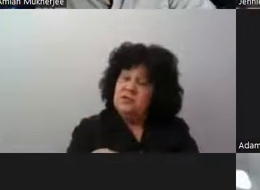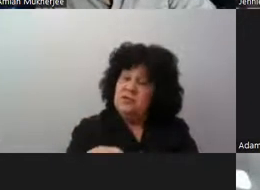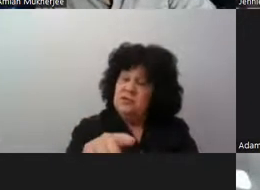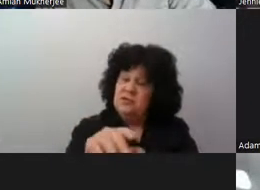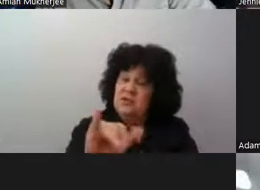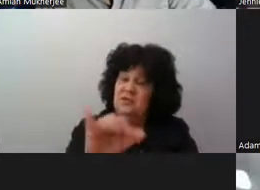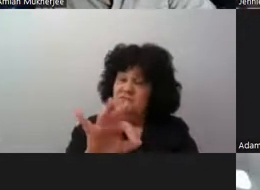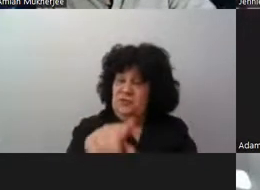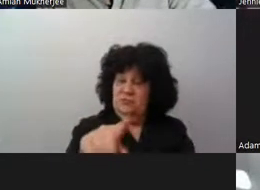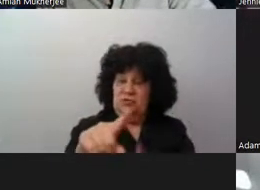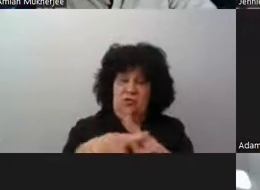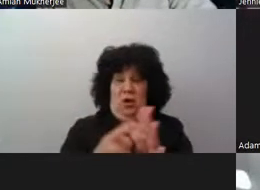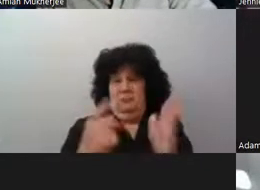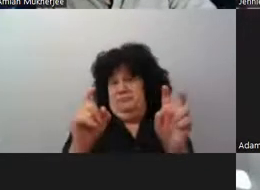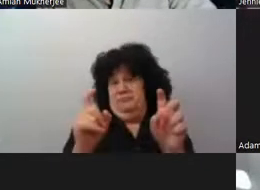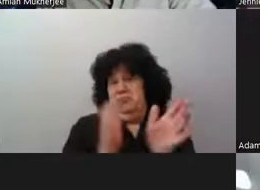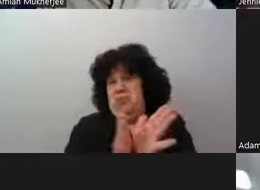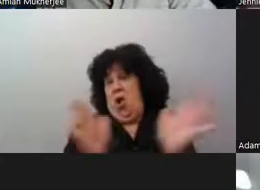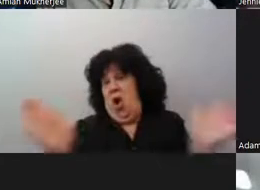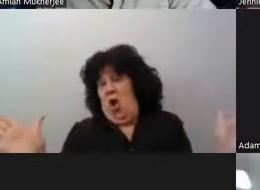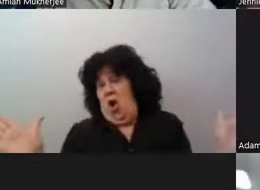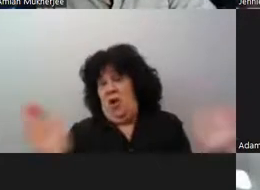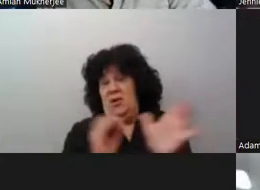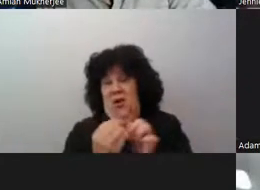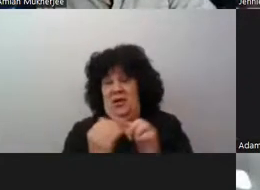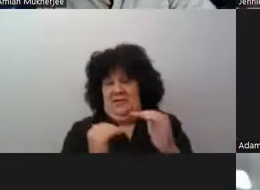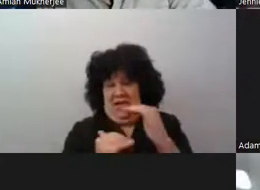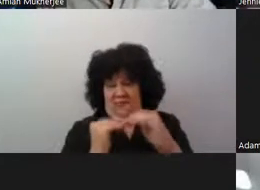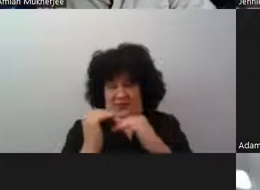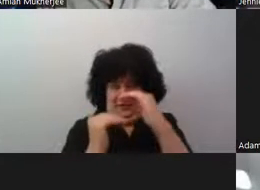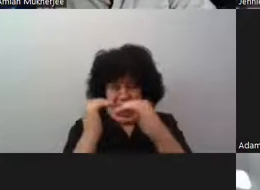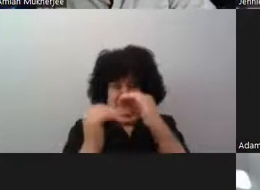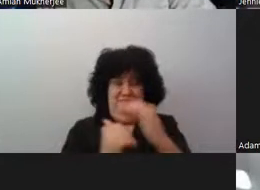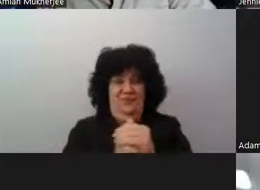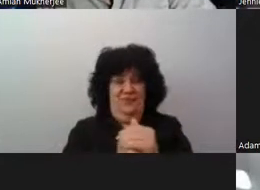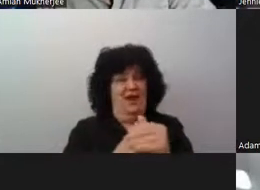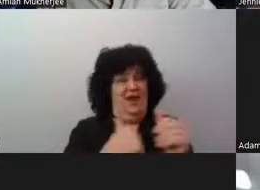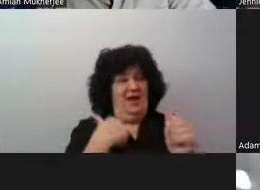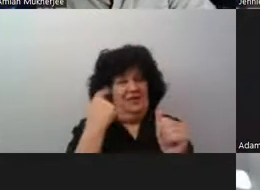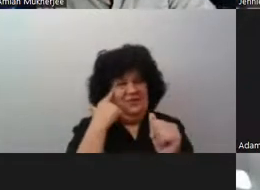broad or with a scalpel. I would suggest the scalpel is probably going to be more effective